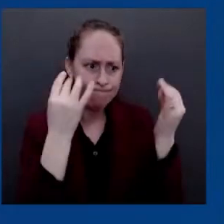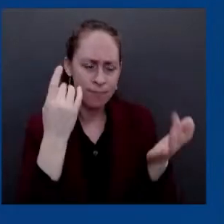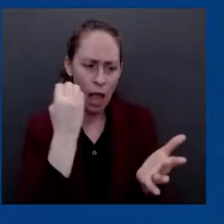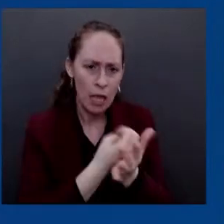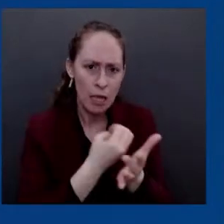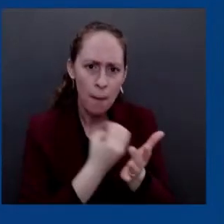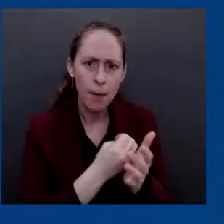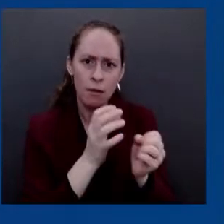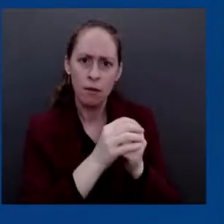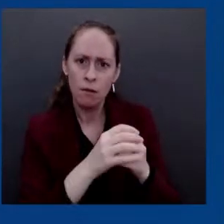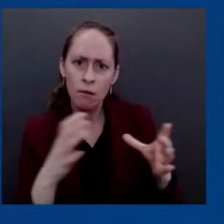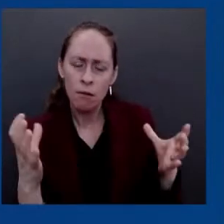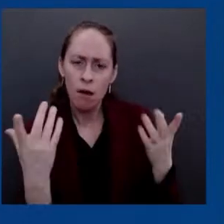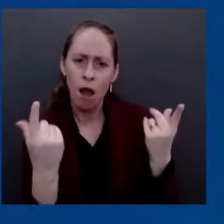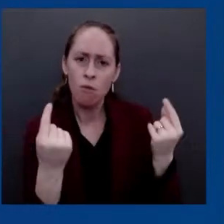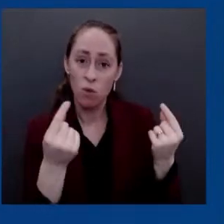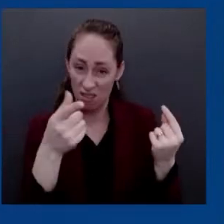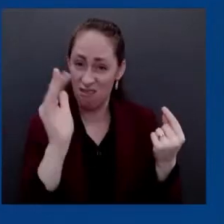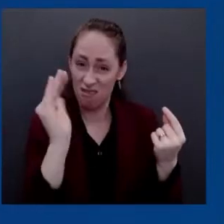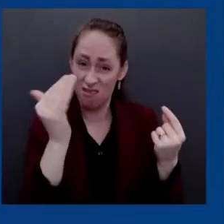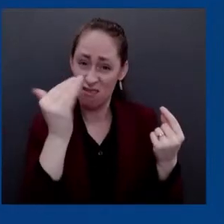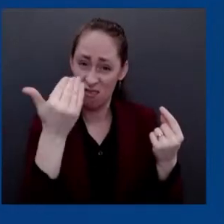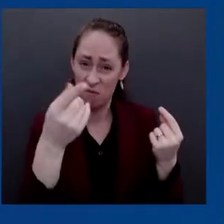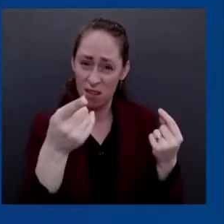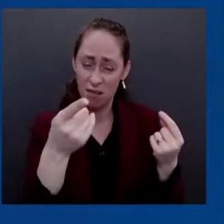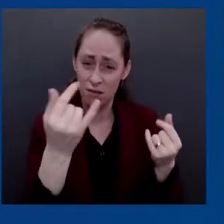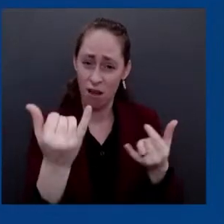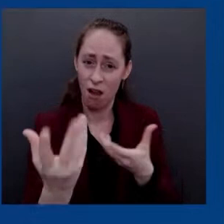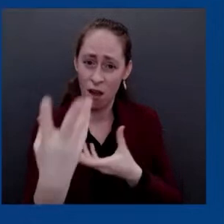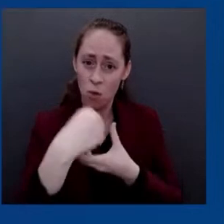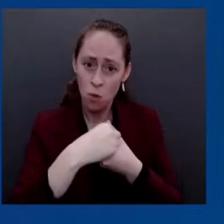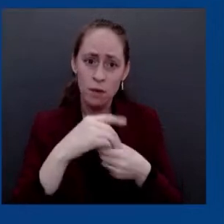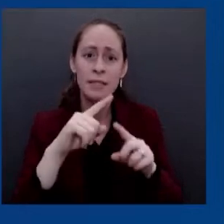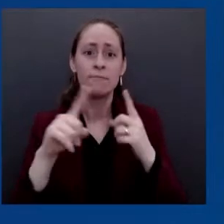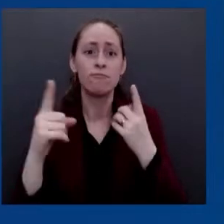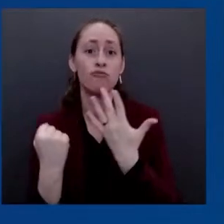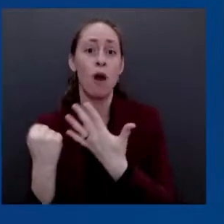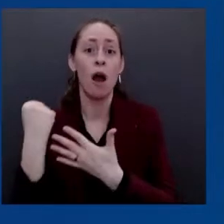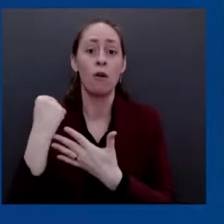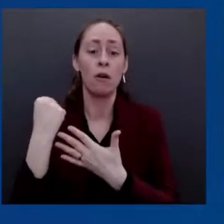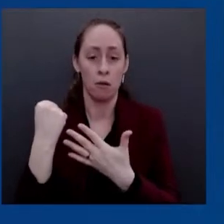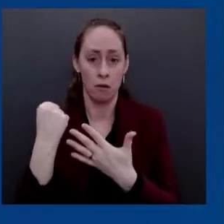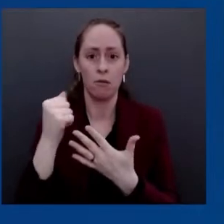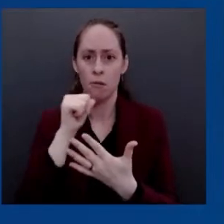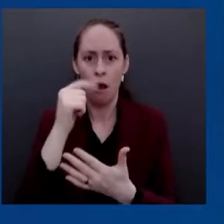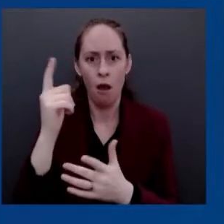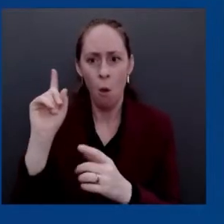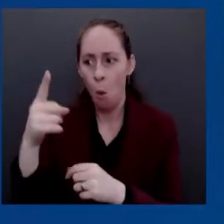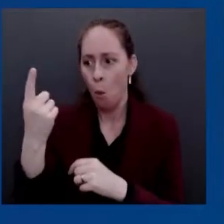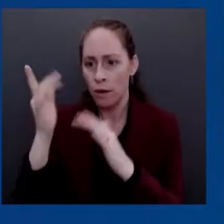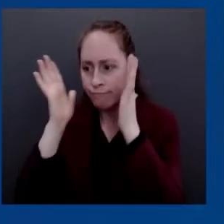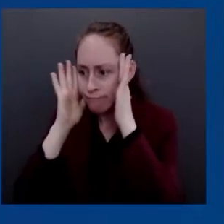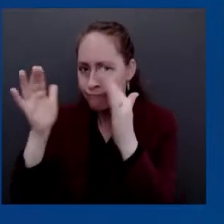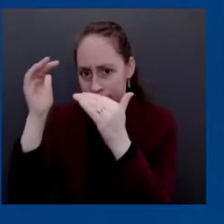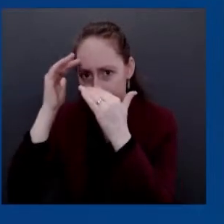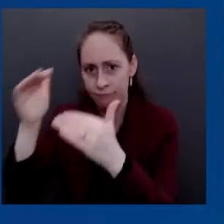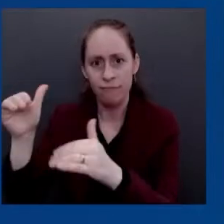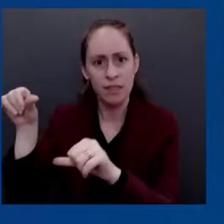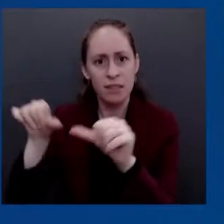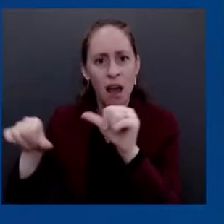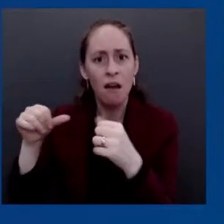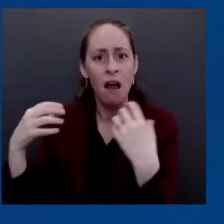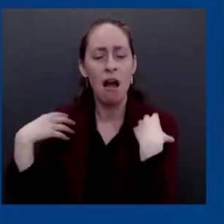and other prerogatives, not just health, sort of strictly health and safety on one side. And second, in terms of